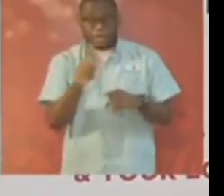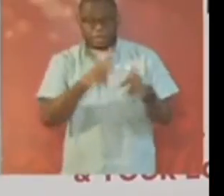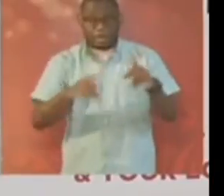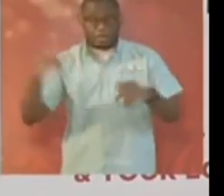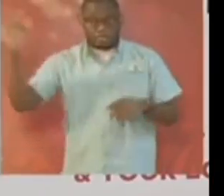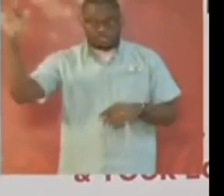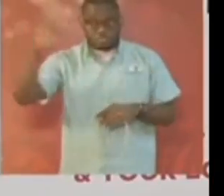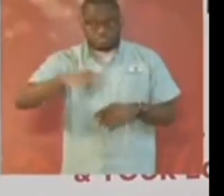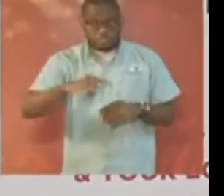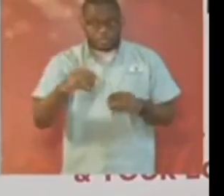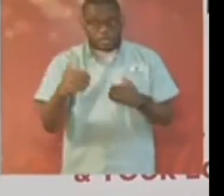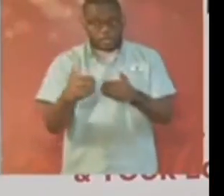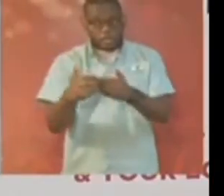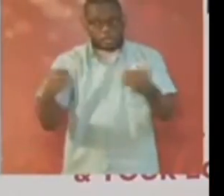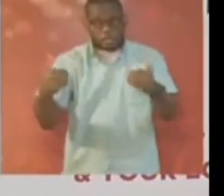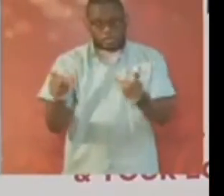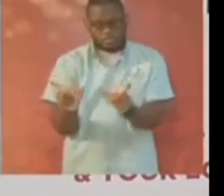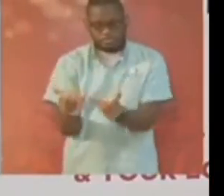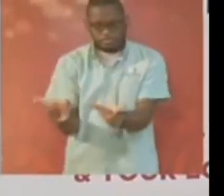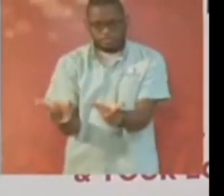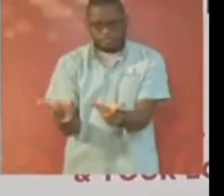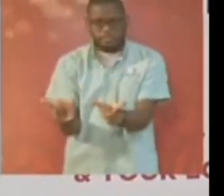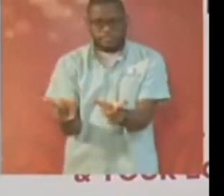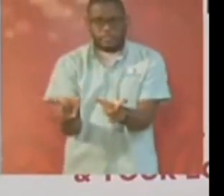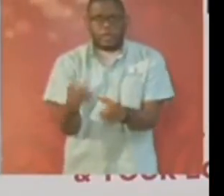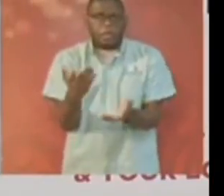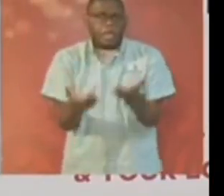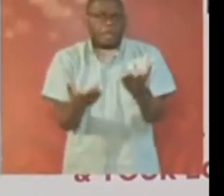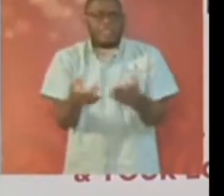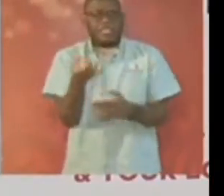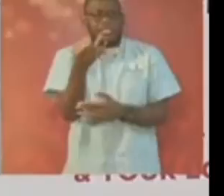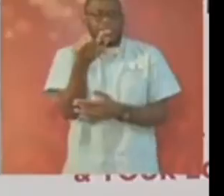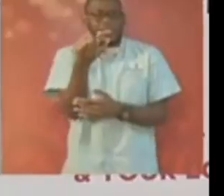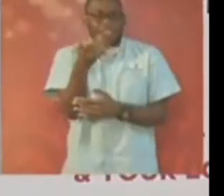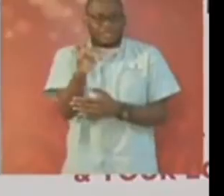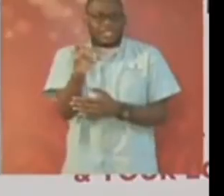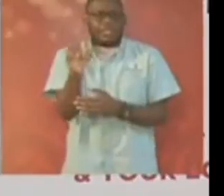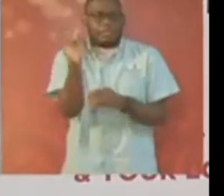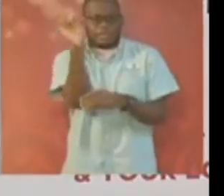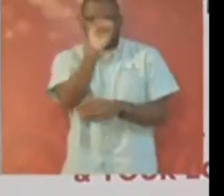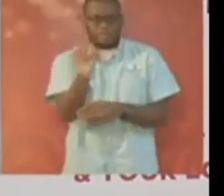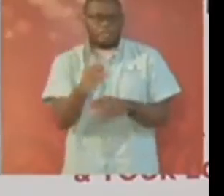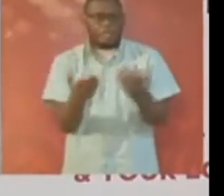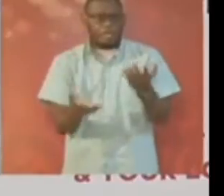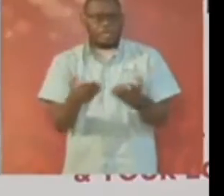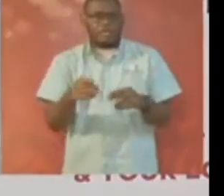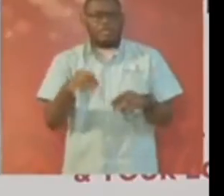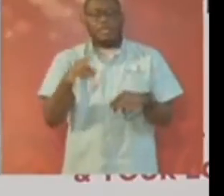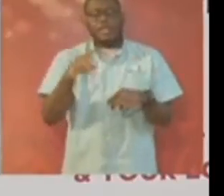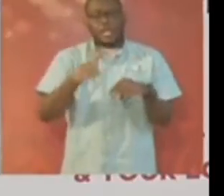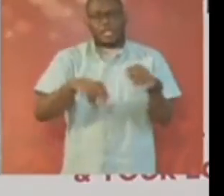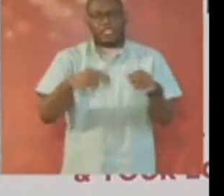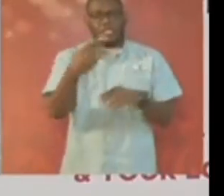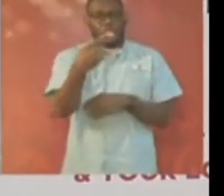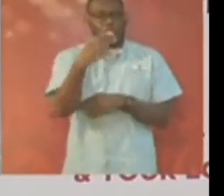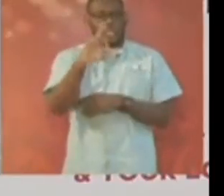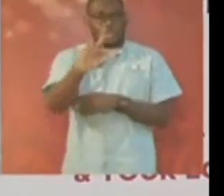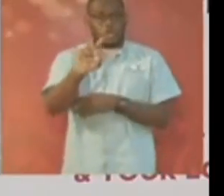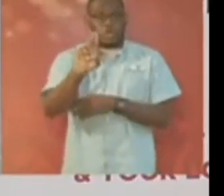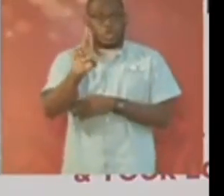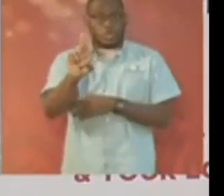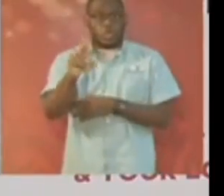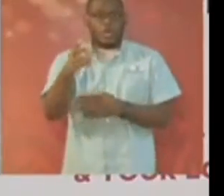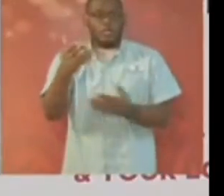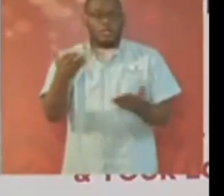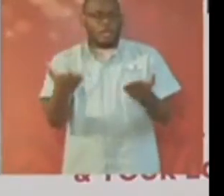restrictions, with an average of about 17%. The HDU occupancy on average is on average has